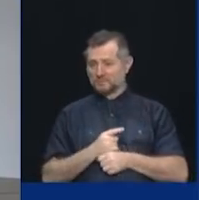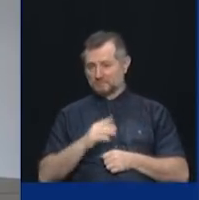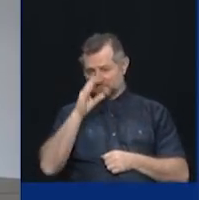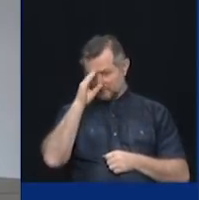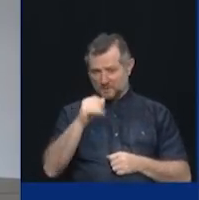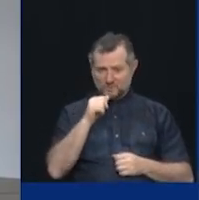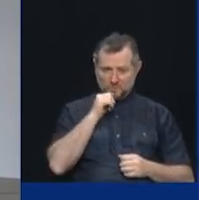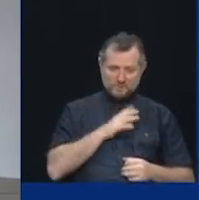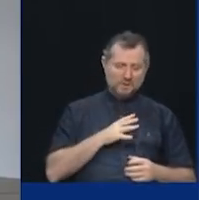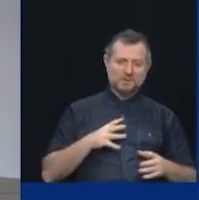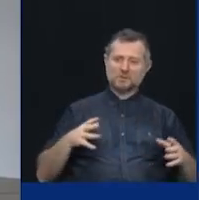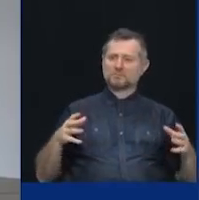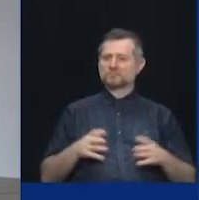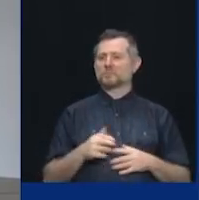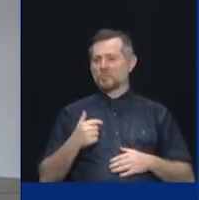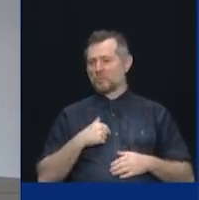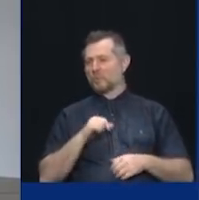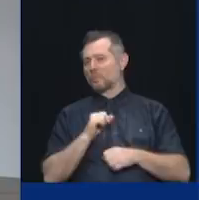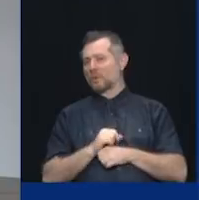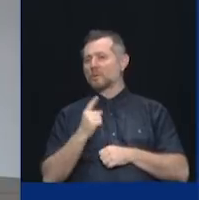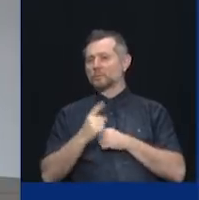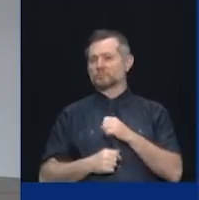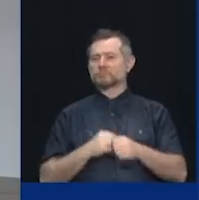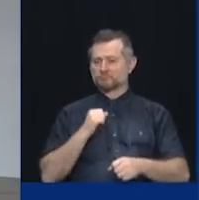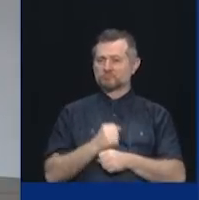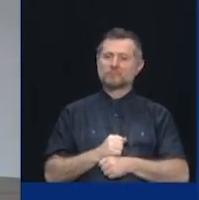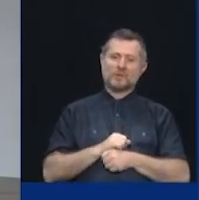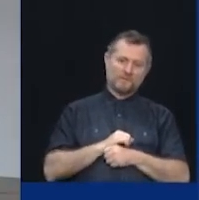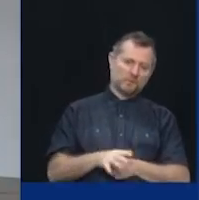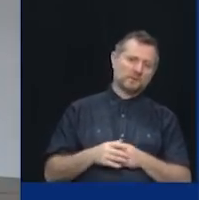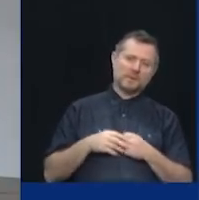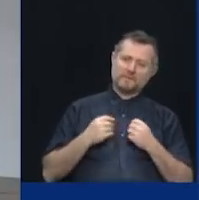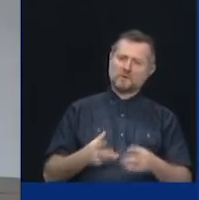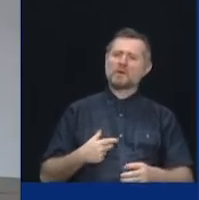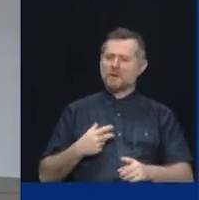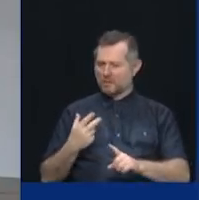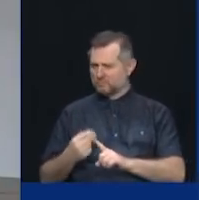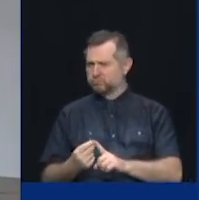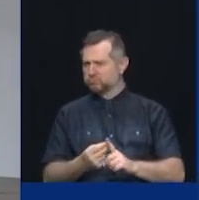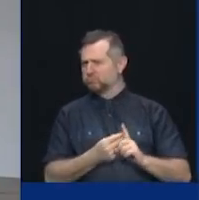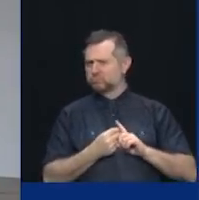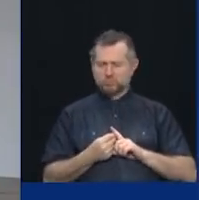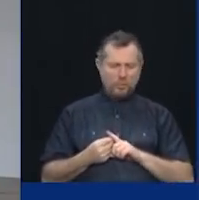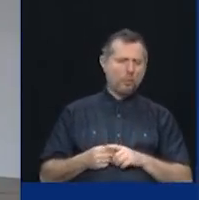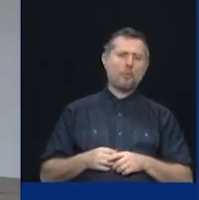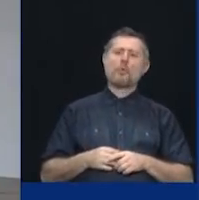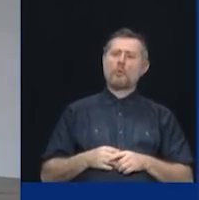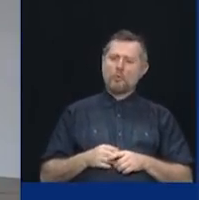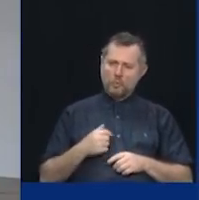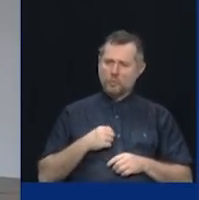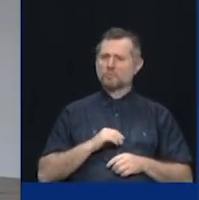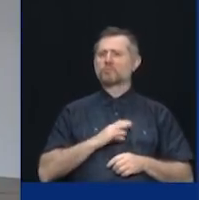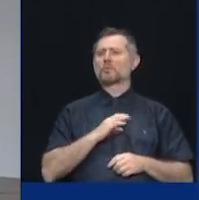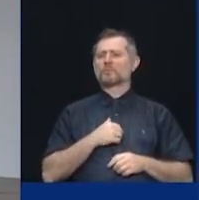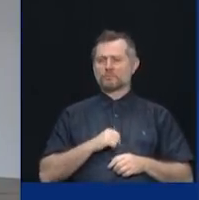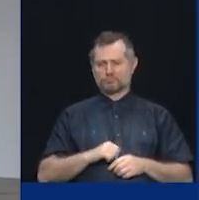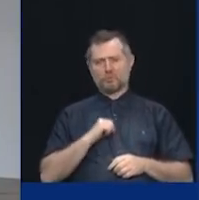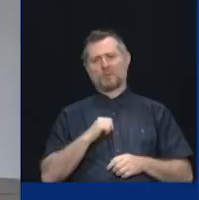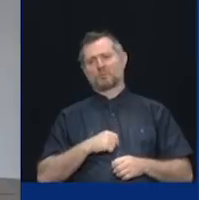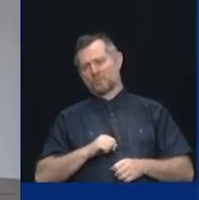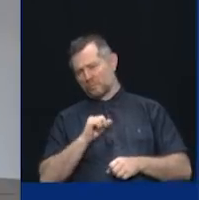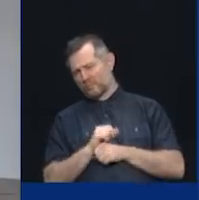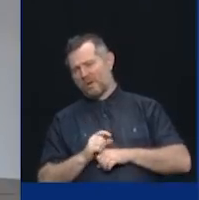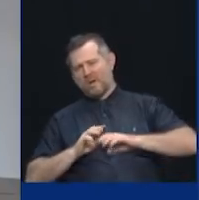during COVID. I was giving out immunizations. I couldn't be prouder to work with you side by side for the last